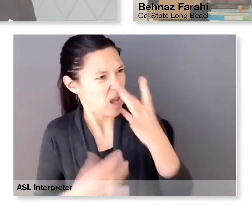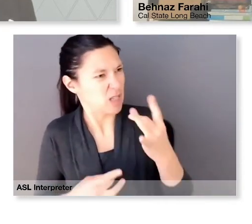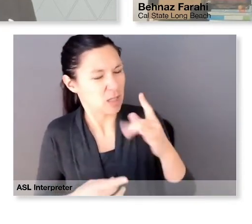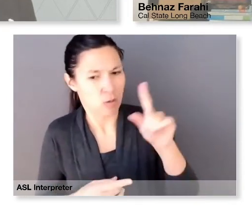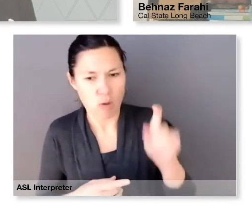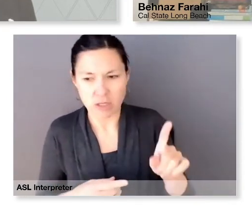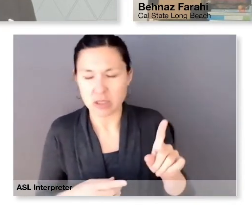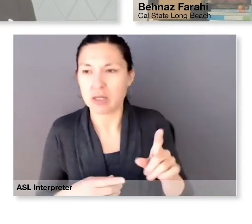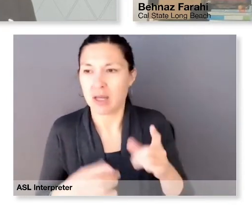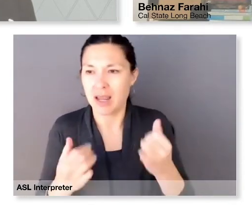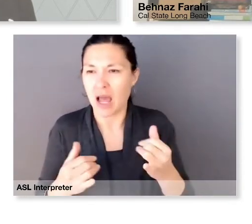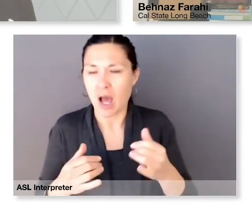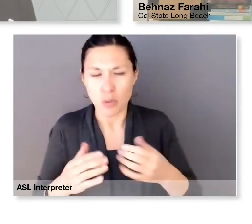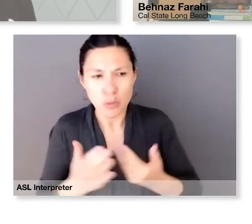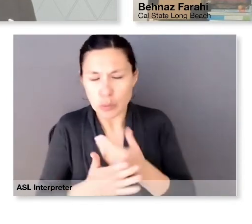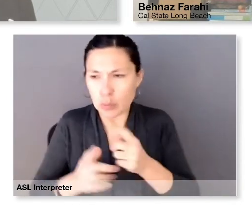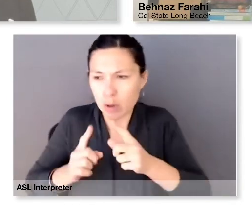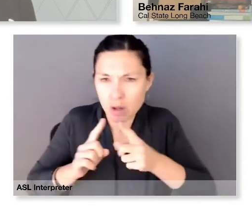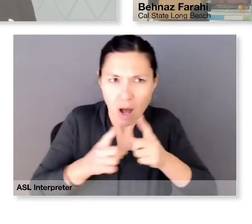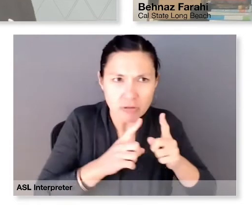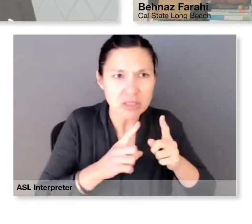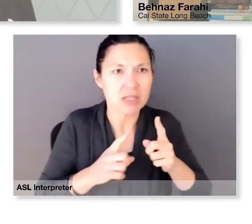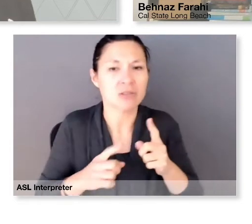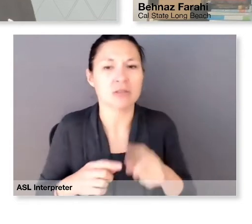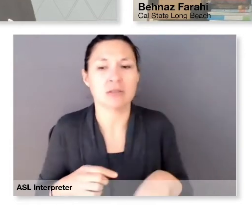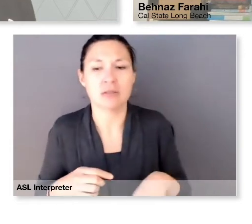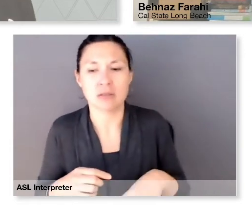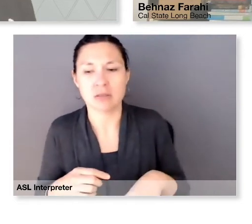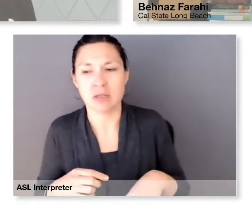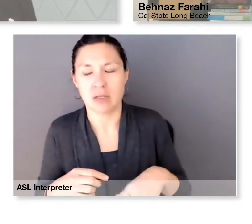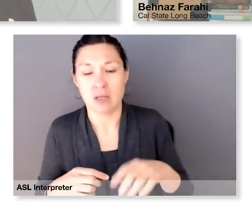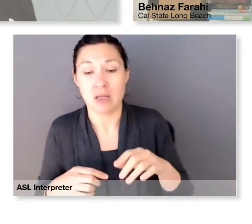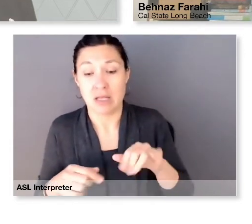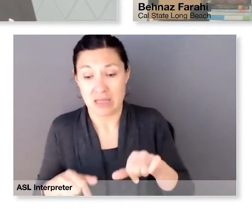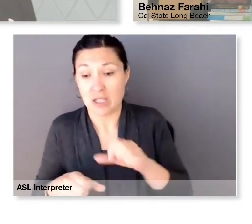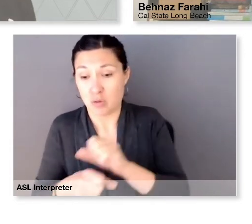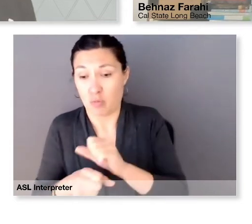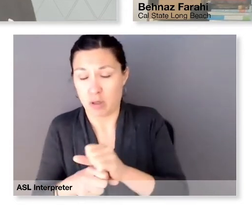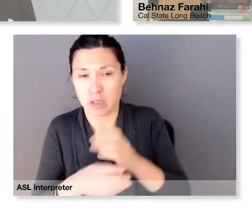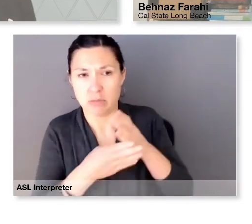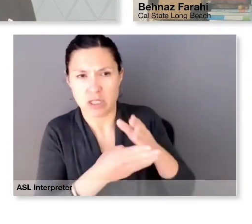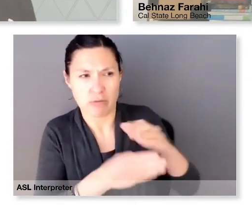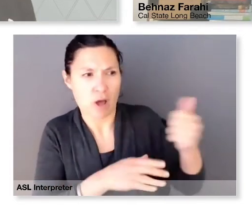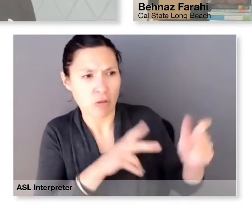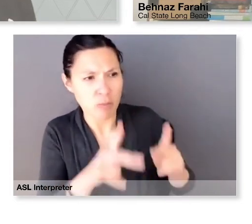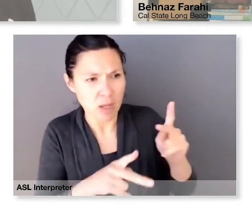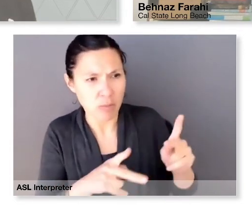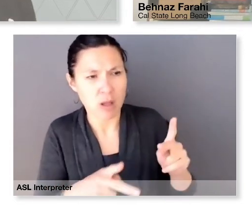conversations and sort of sharing this word with others, it creates sort of,